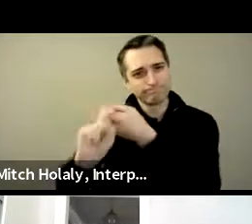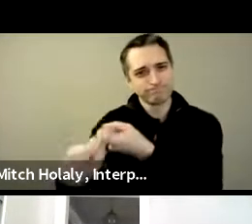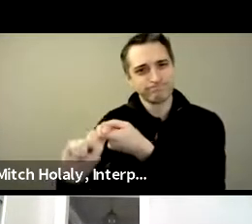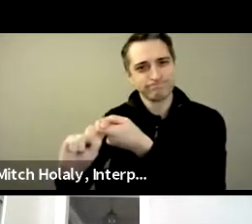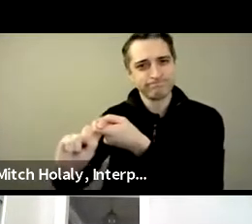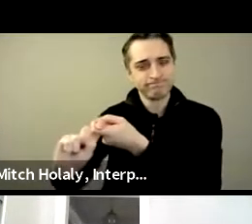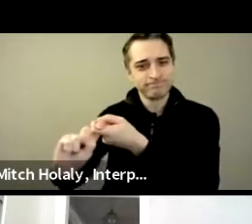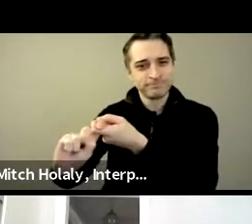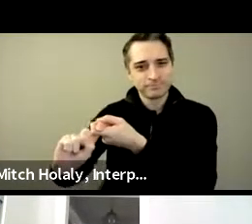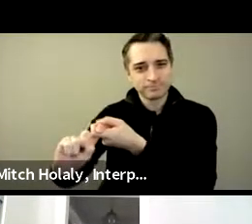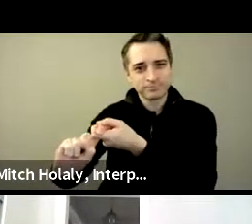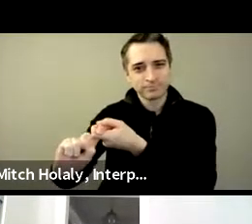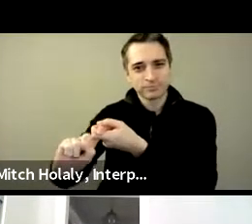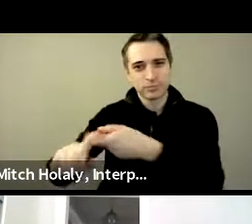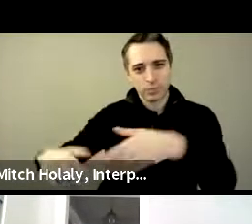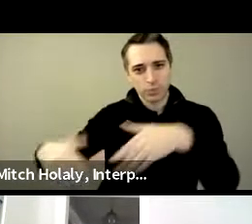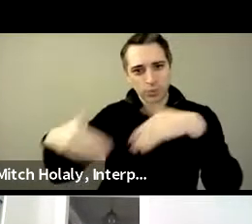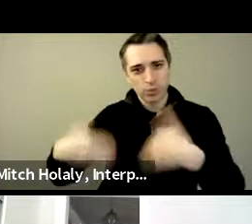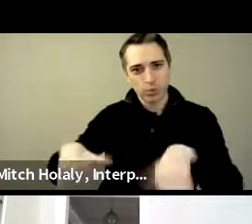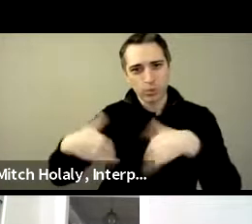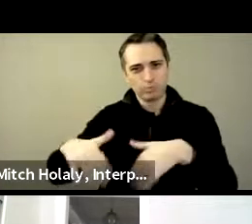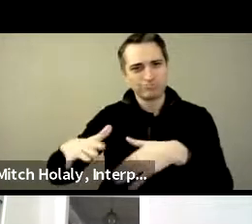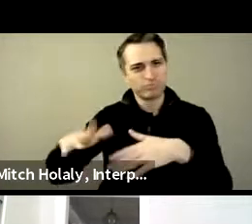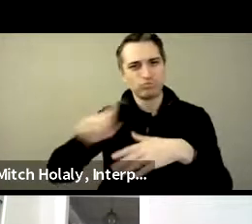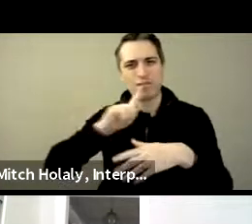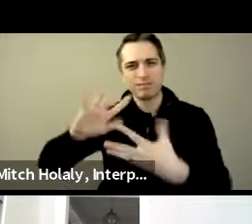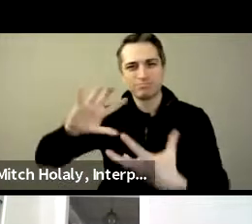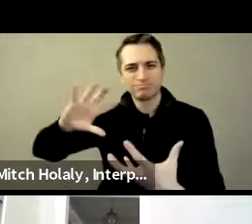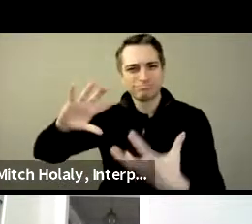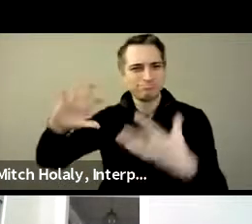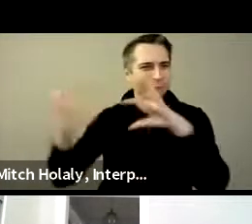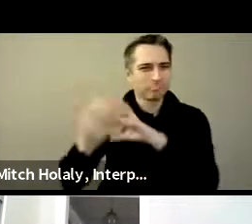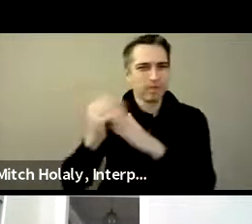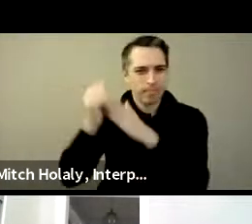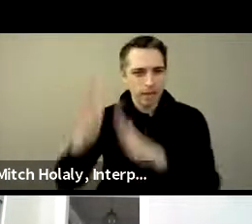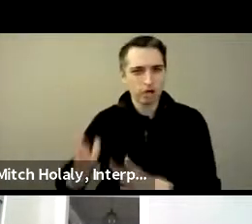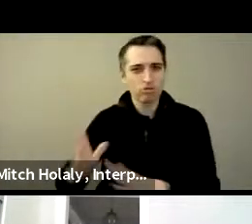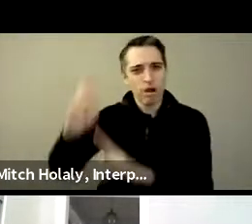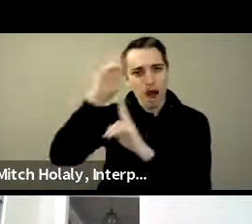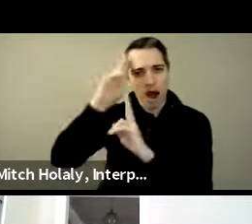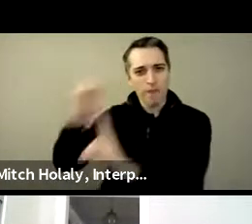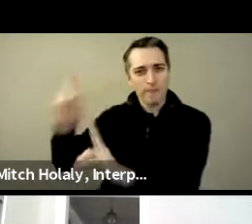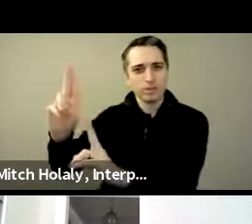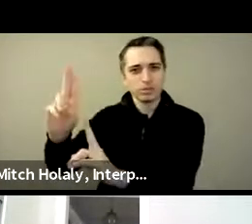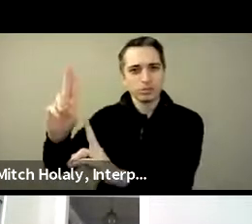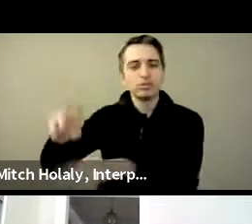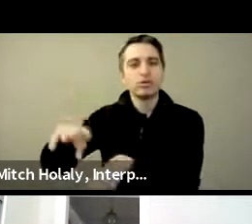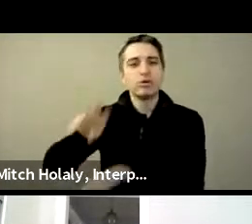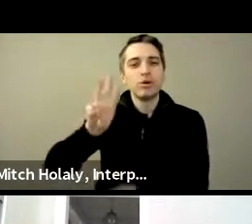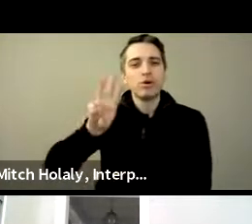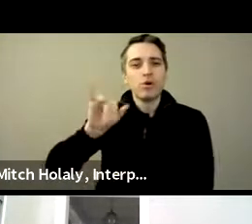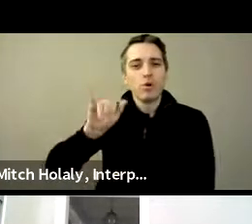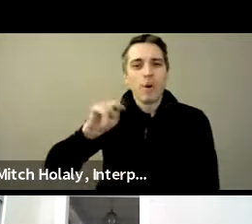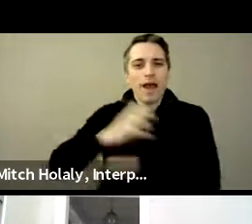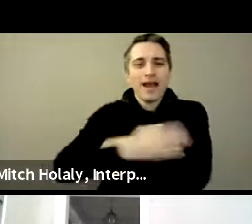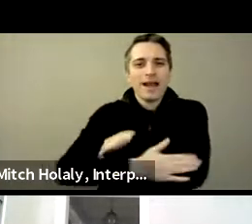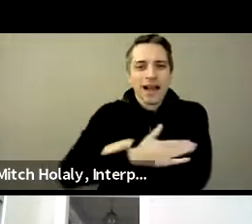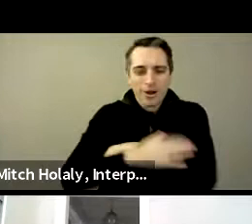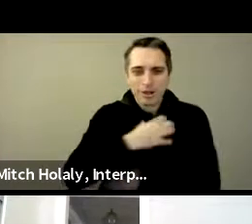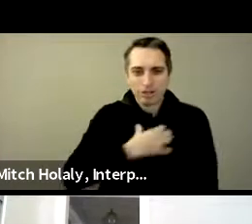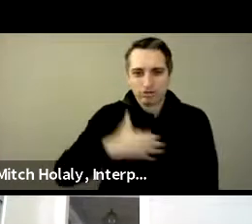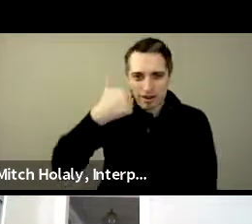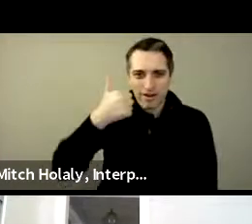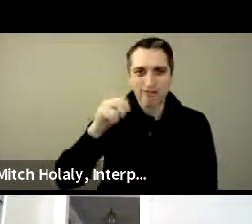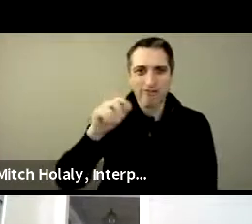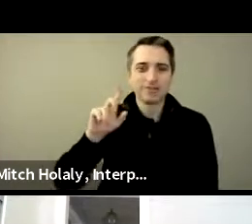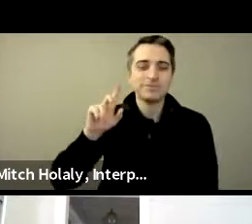this quintessential transformational leader, the Honorable Wayne County Sheriff Benny Napoleon. Whereas the Michigan Civil Rights Commission